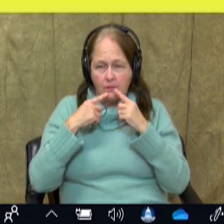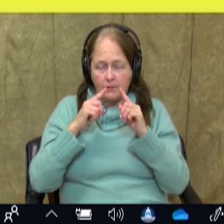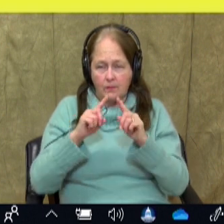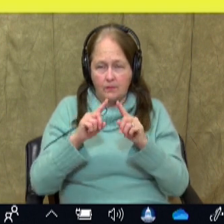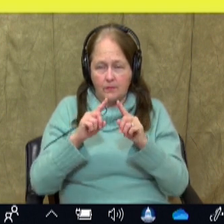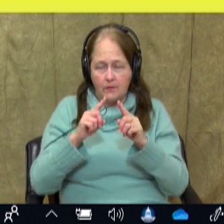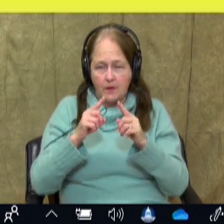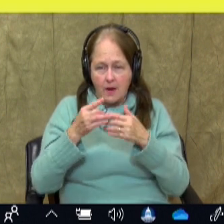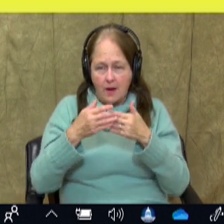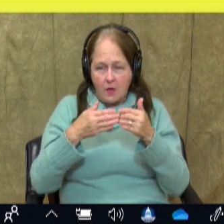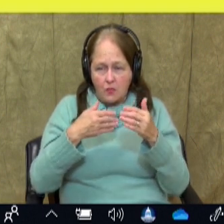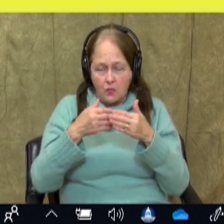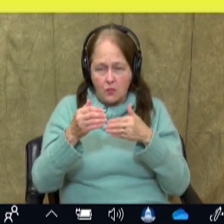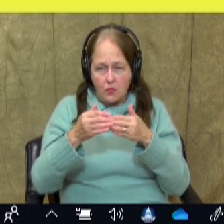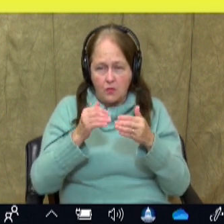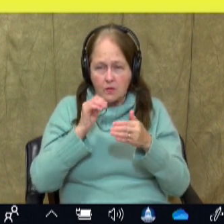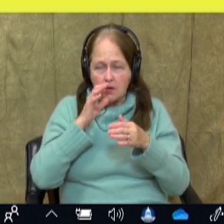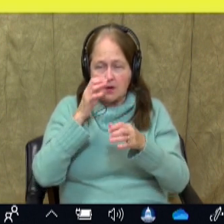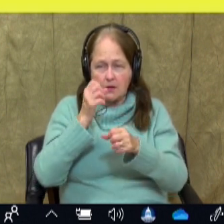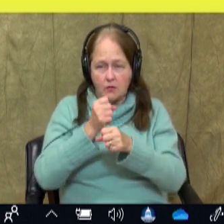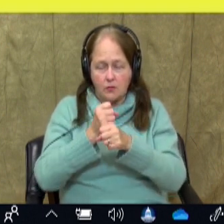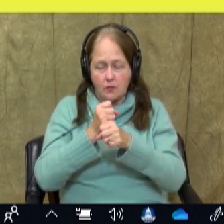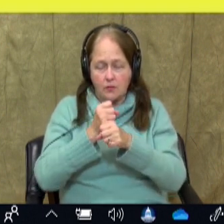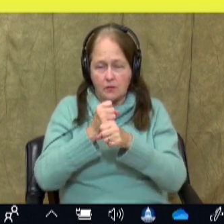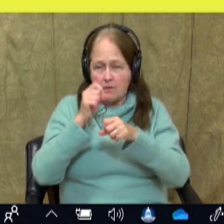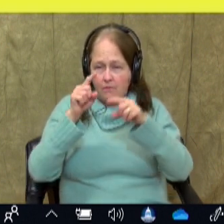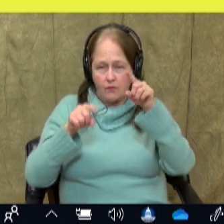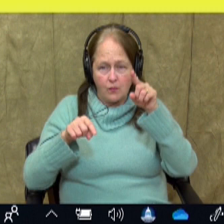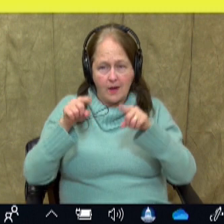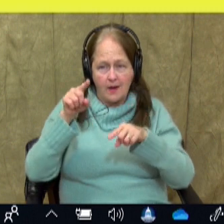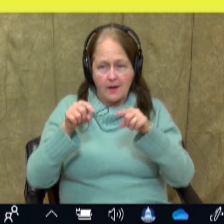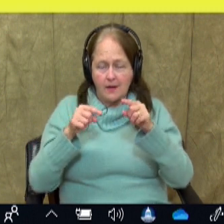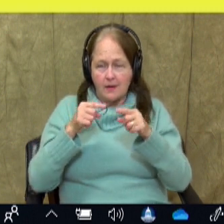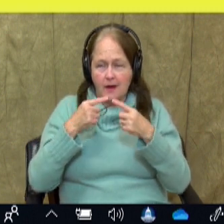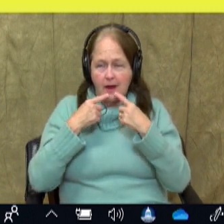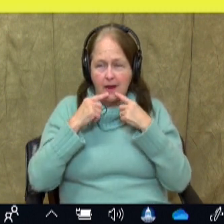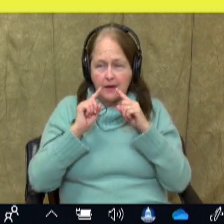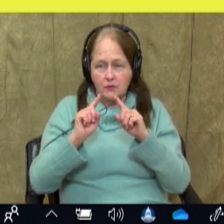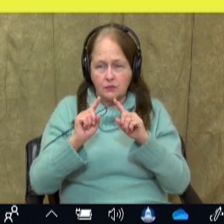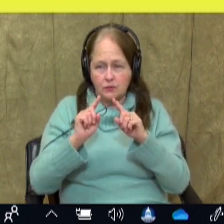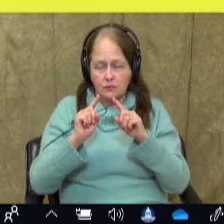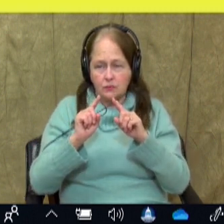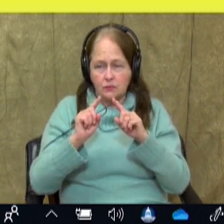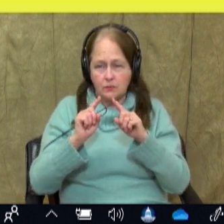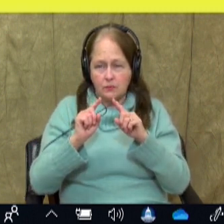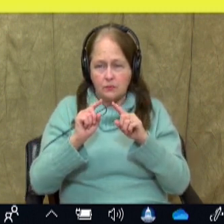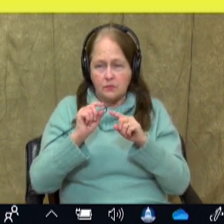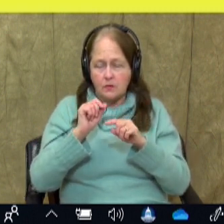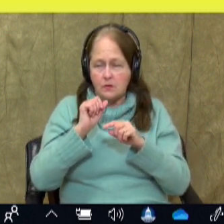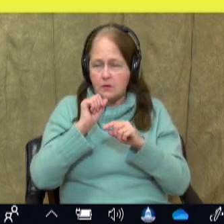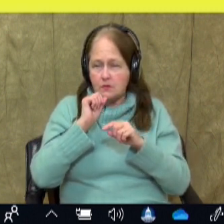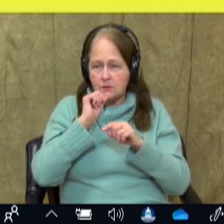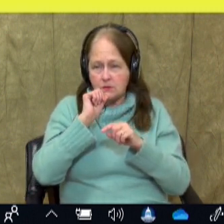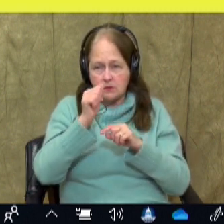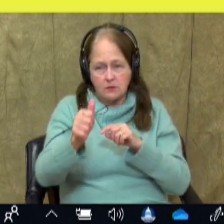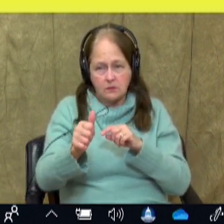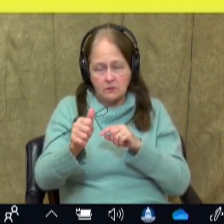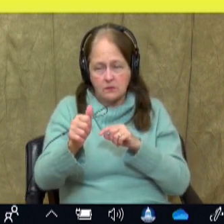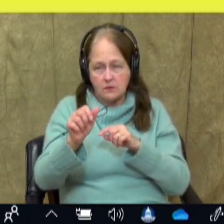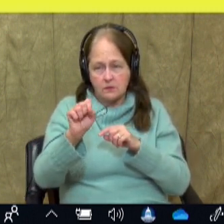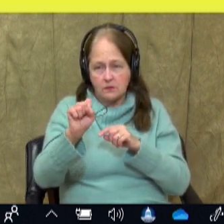one, however, I do not get a variety of answers. Therefore, it is